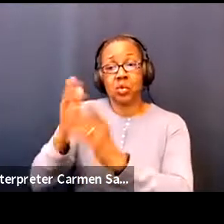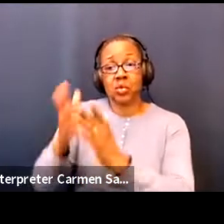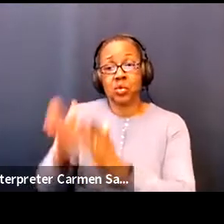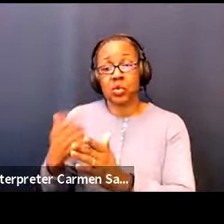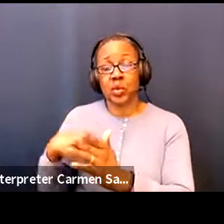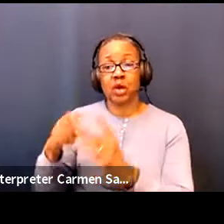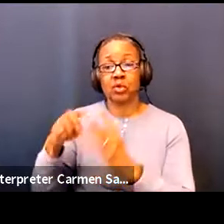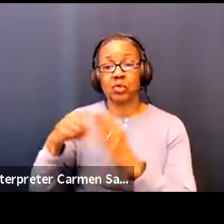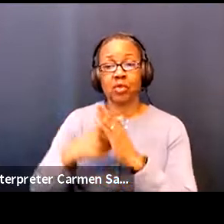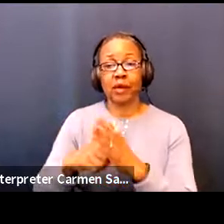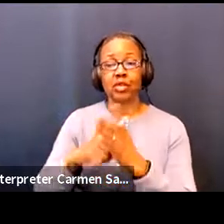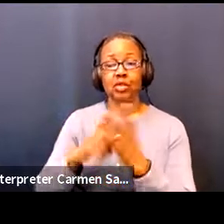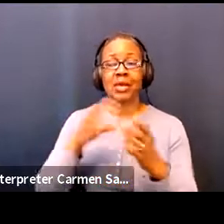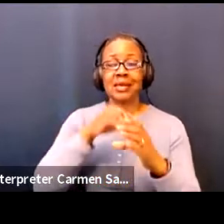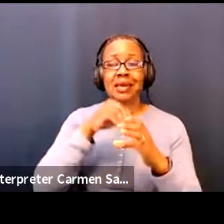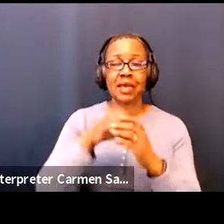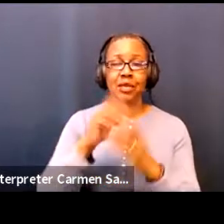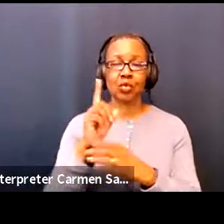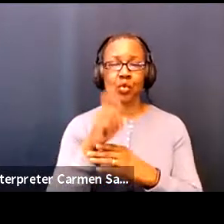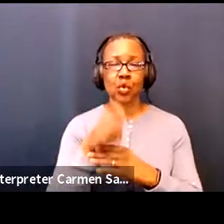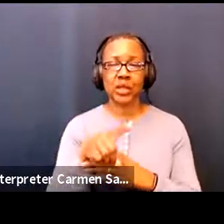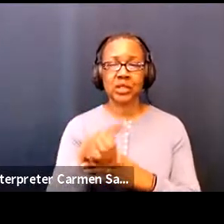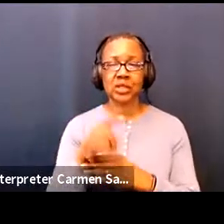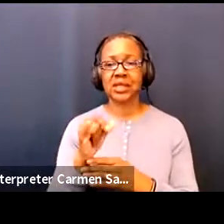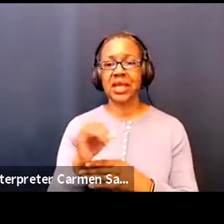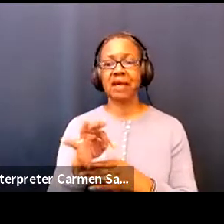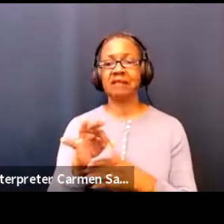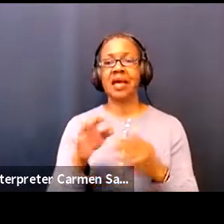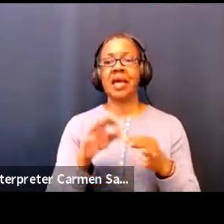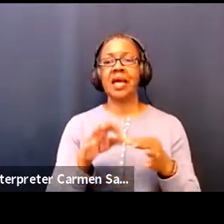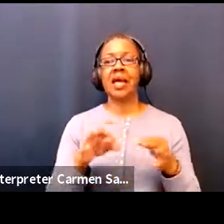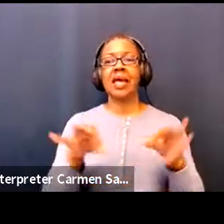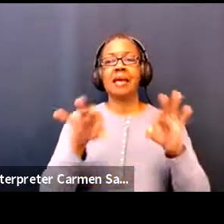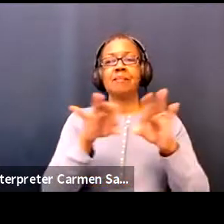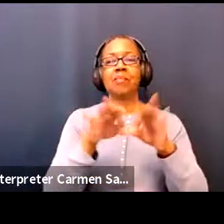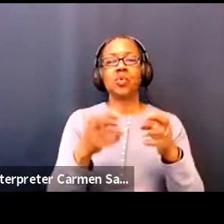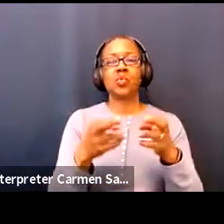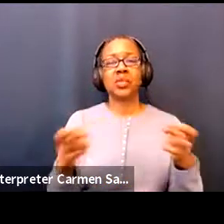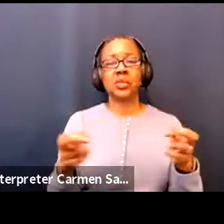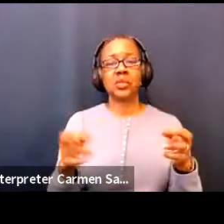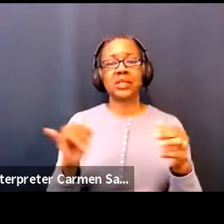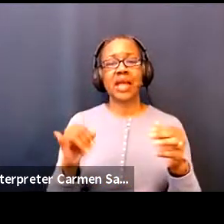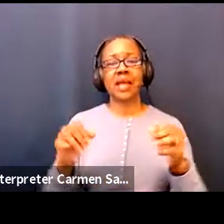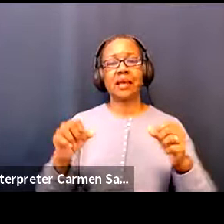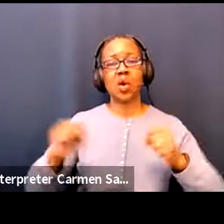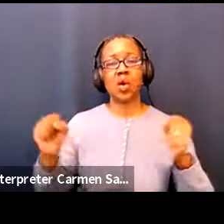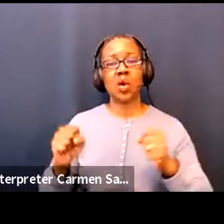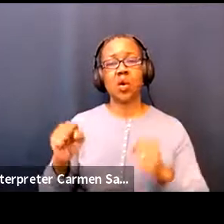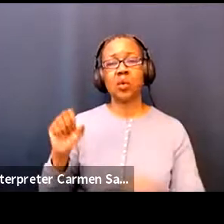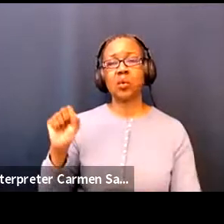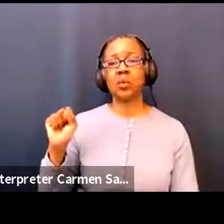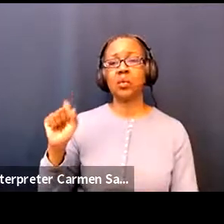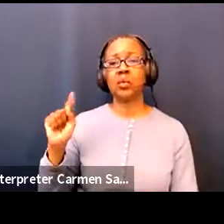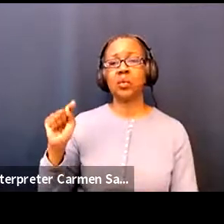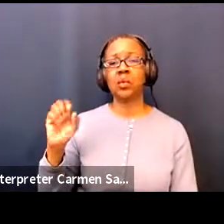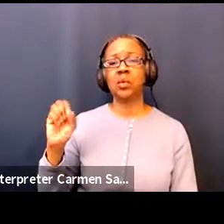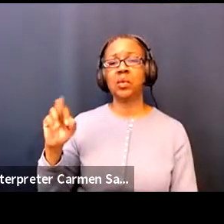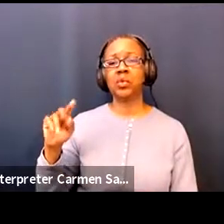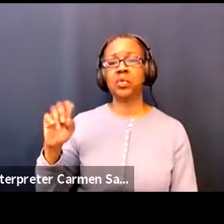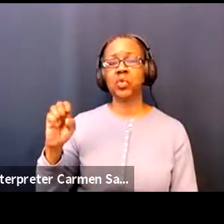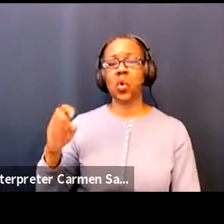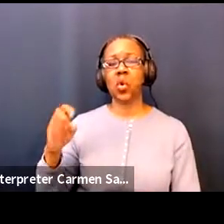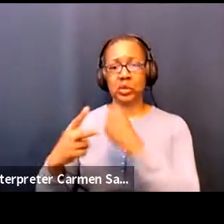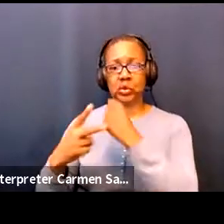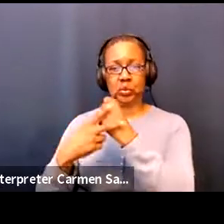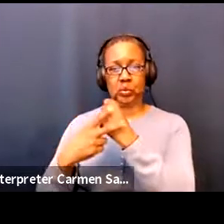dive into this question of important resources like cold storage. And I think there's